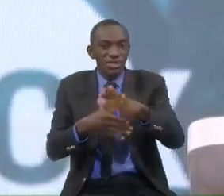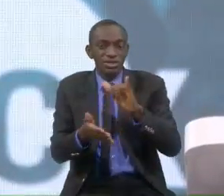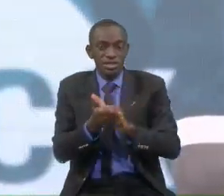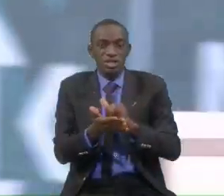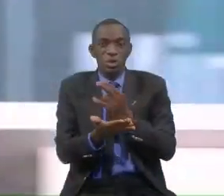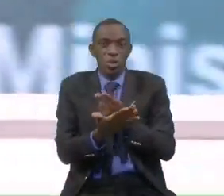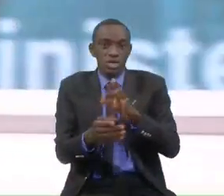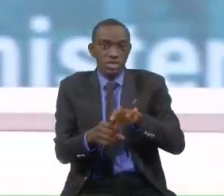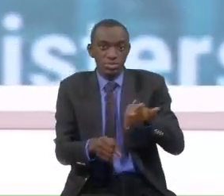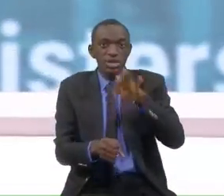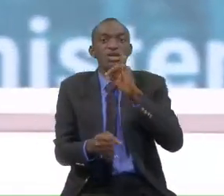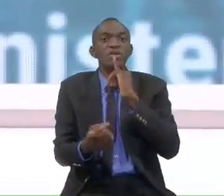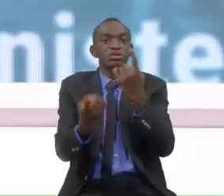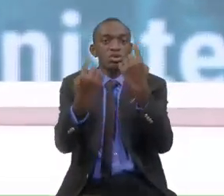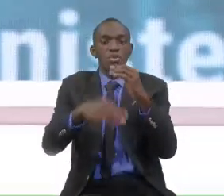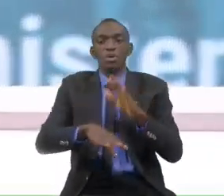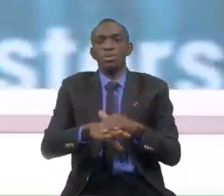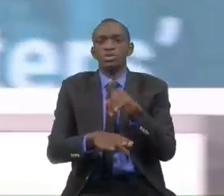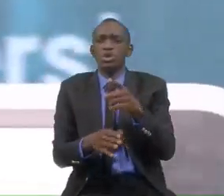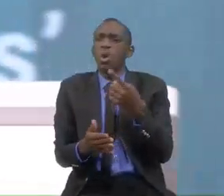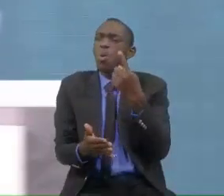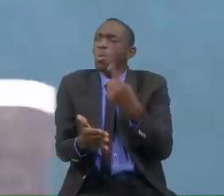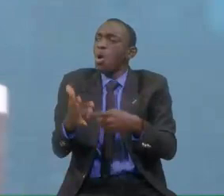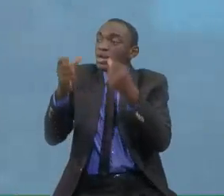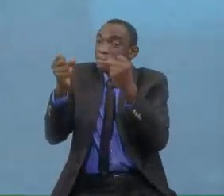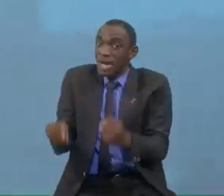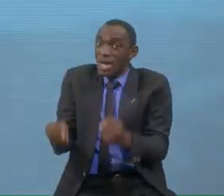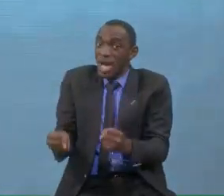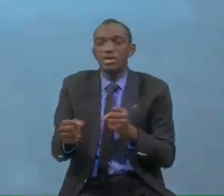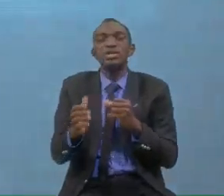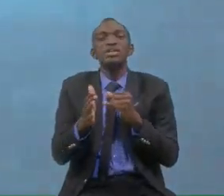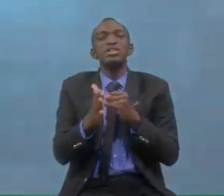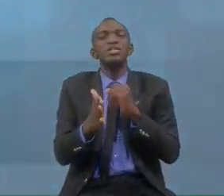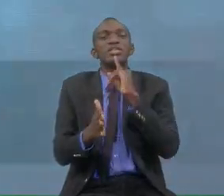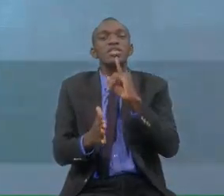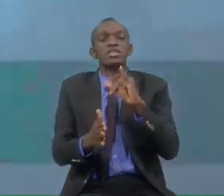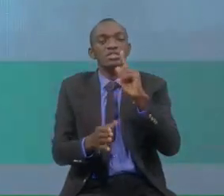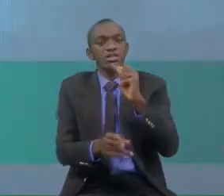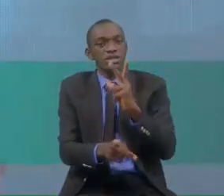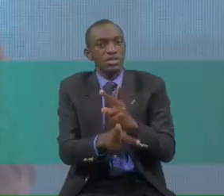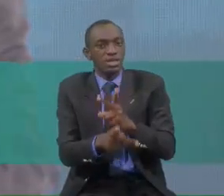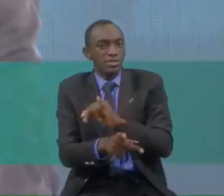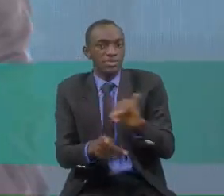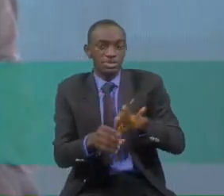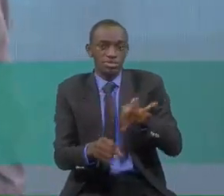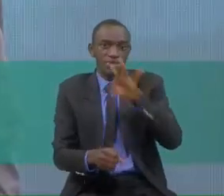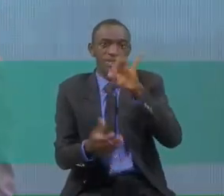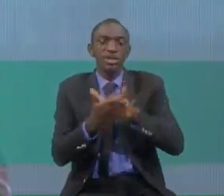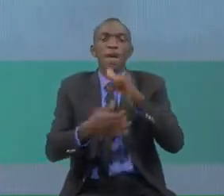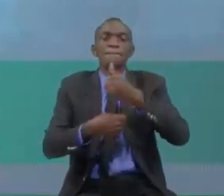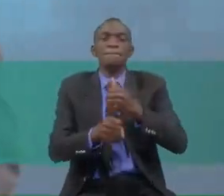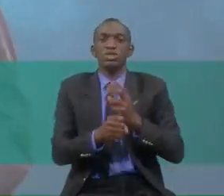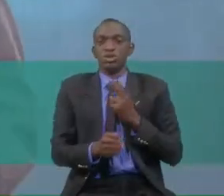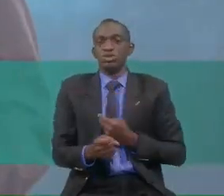you. What power? It is the keeping spirit that makes us to have and to